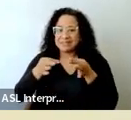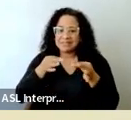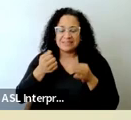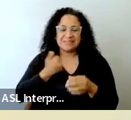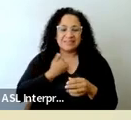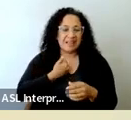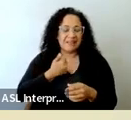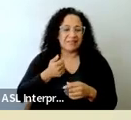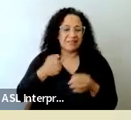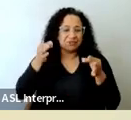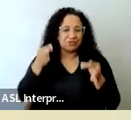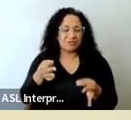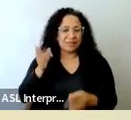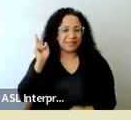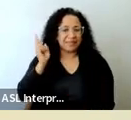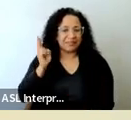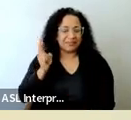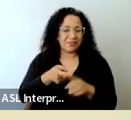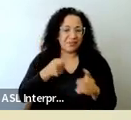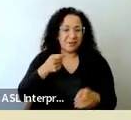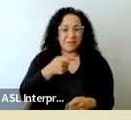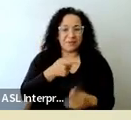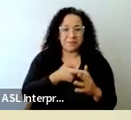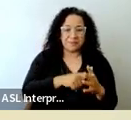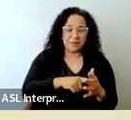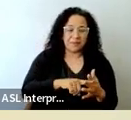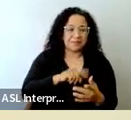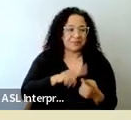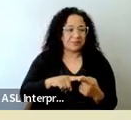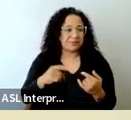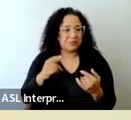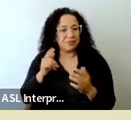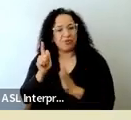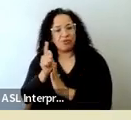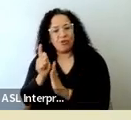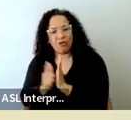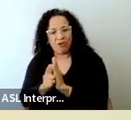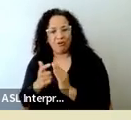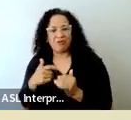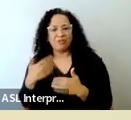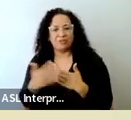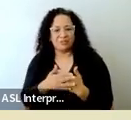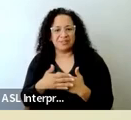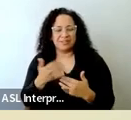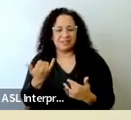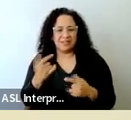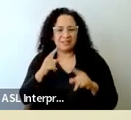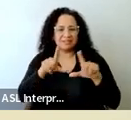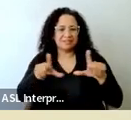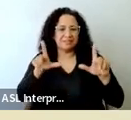self-determination, history from pilot to law, and we can go right to the next slide. Thanks so much.